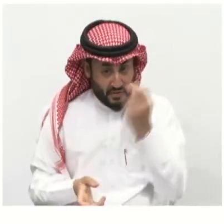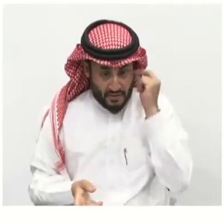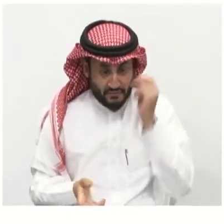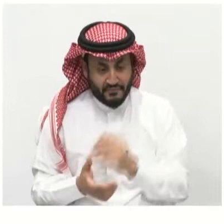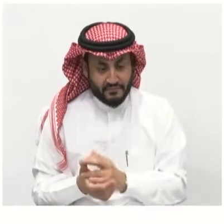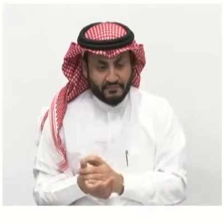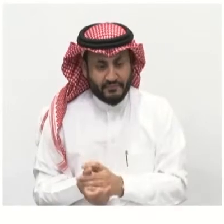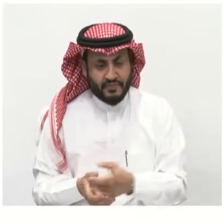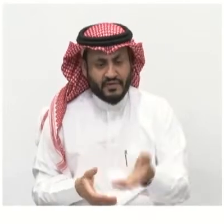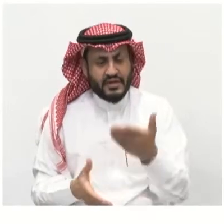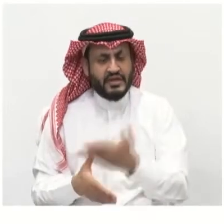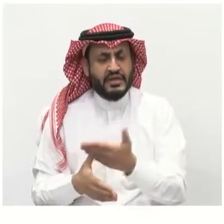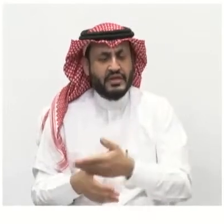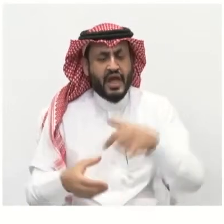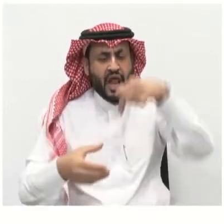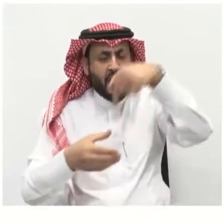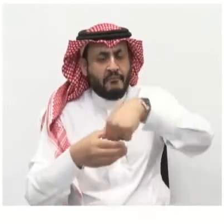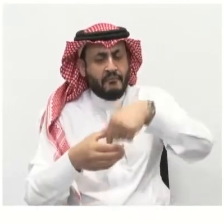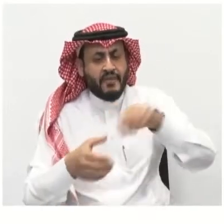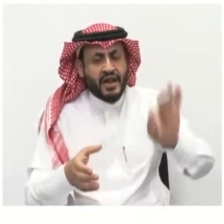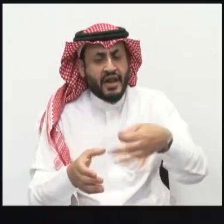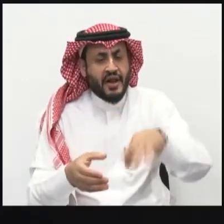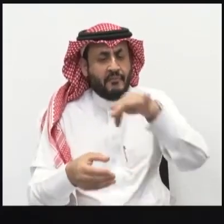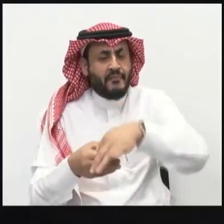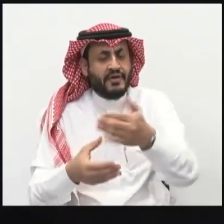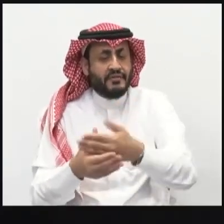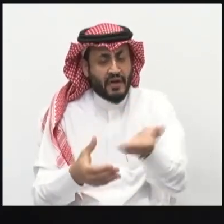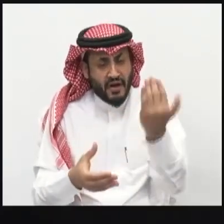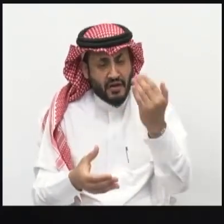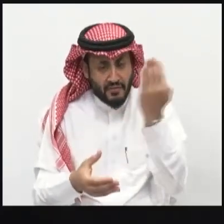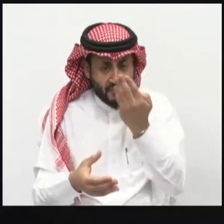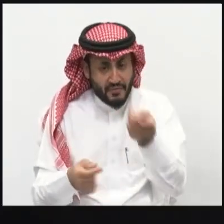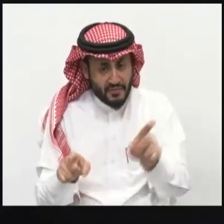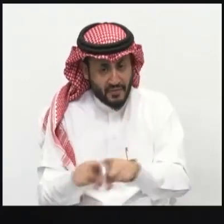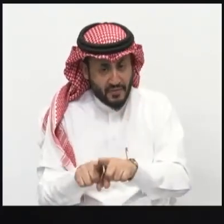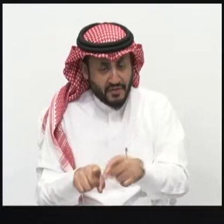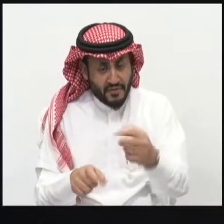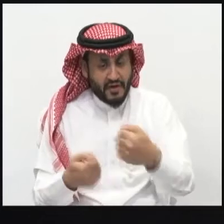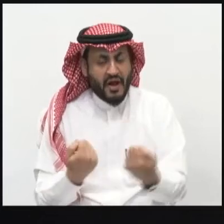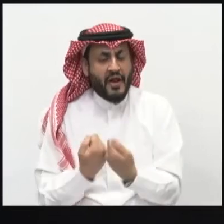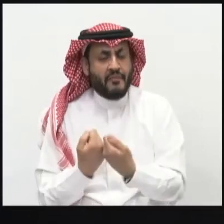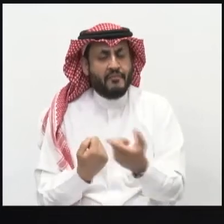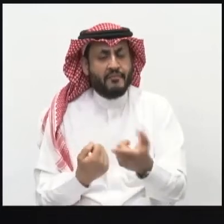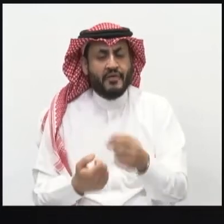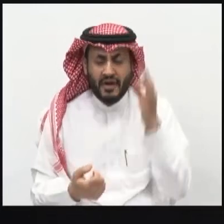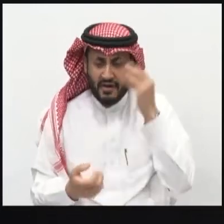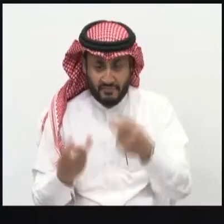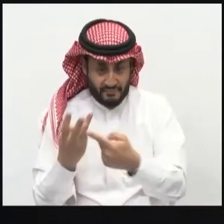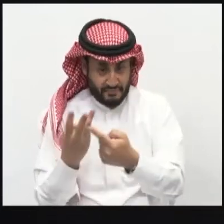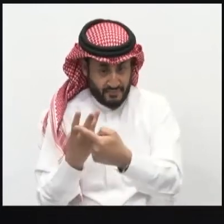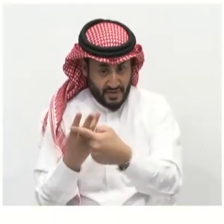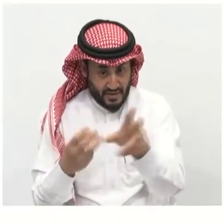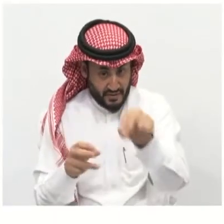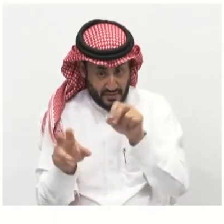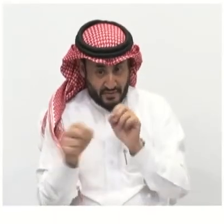Why are the paint brushes in a cup? Let's go back and read together and remember to look for these three pieces of